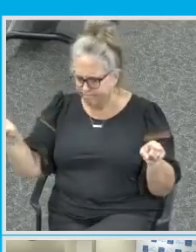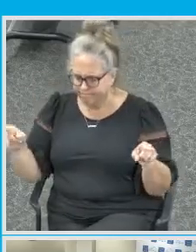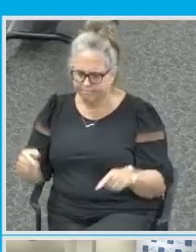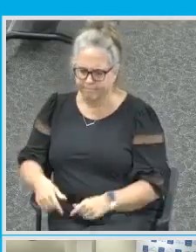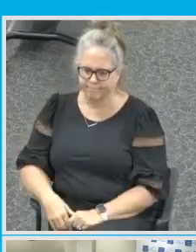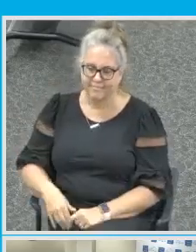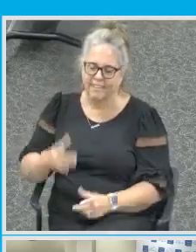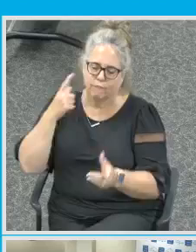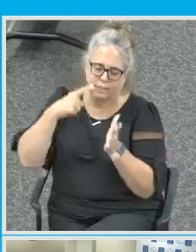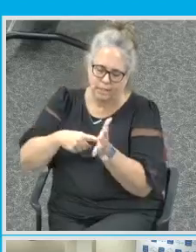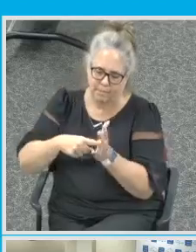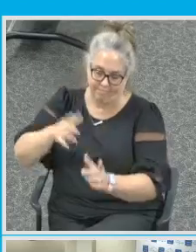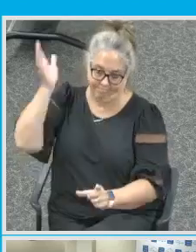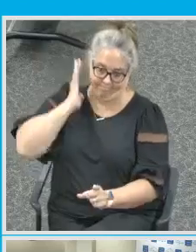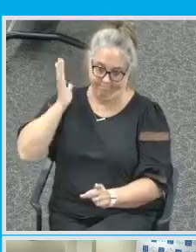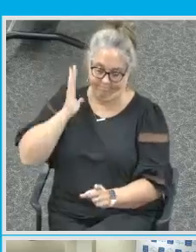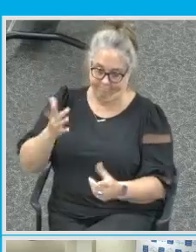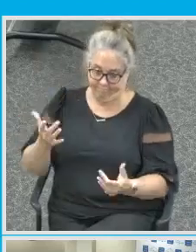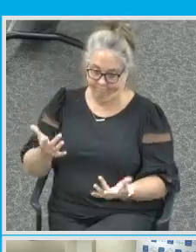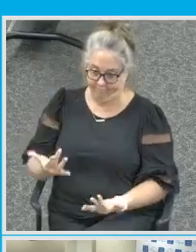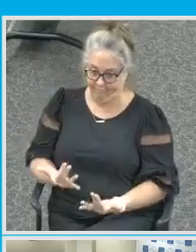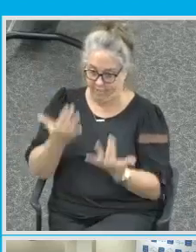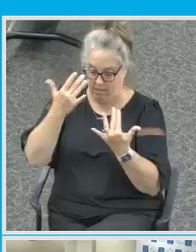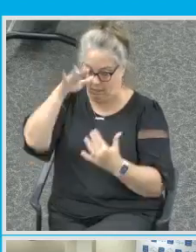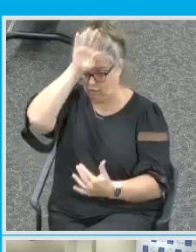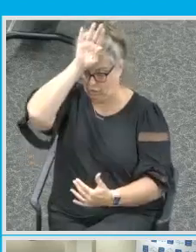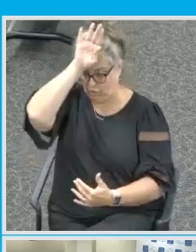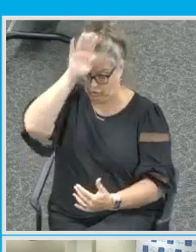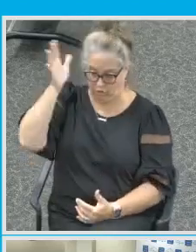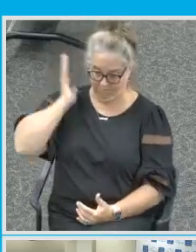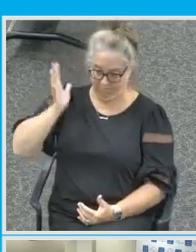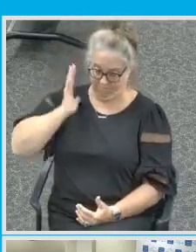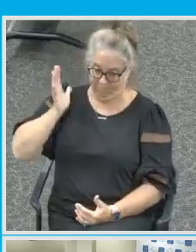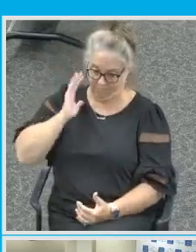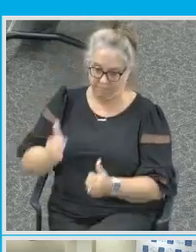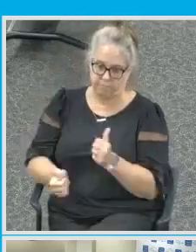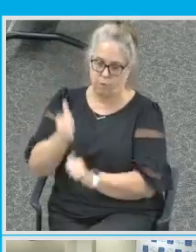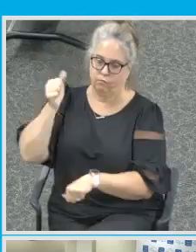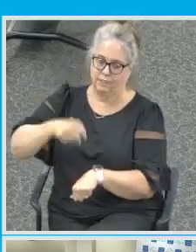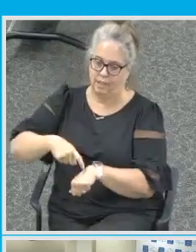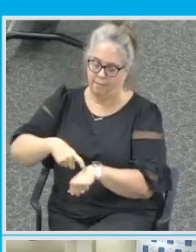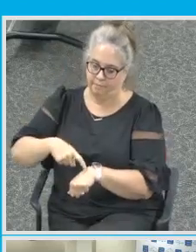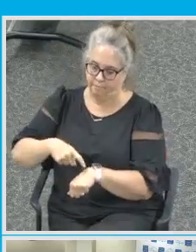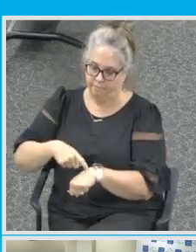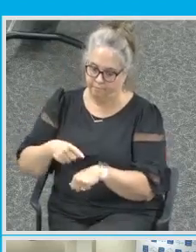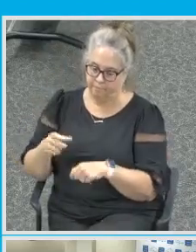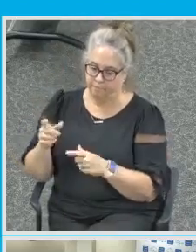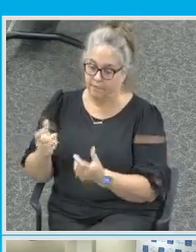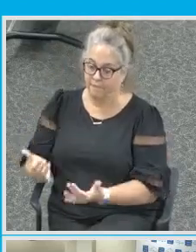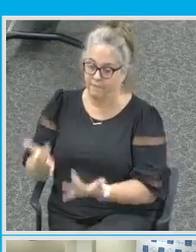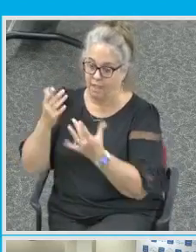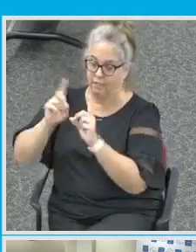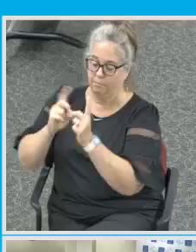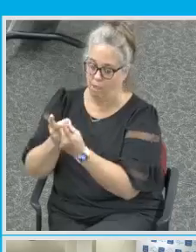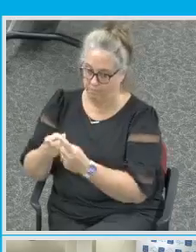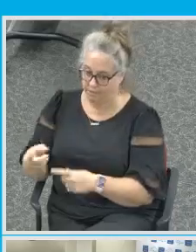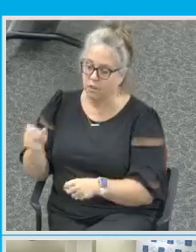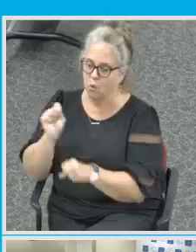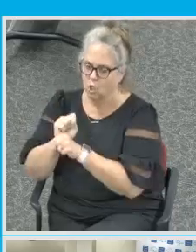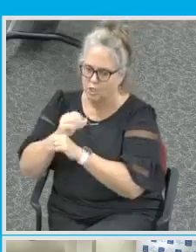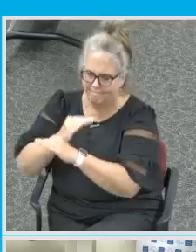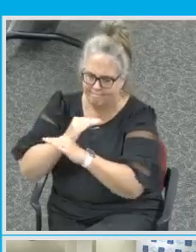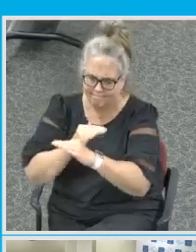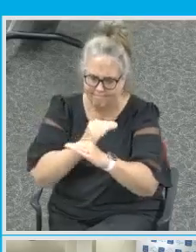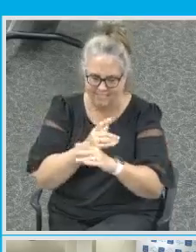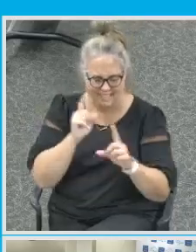the majority of time that the for the fire department, they're working on prevention and they have to be ready. And